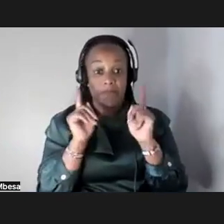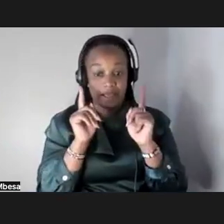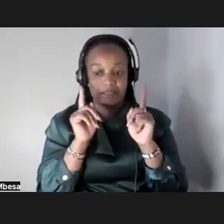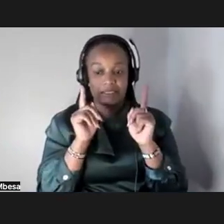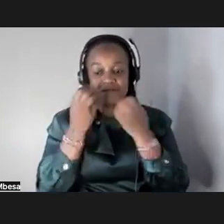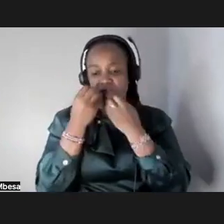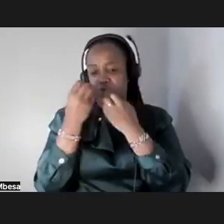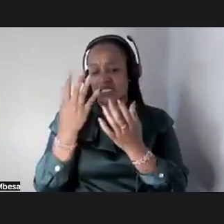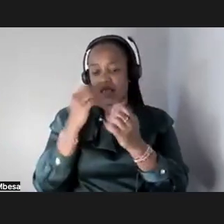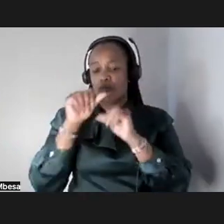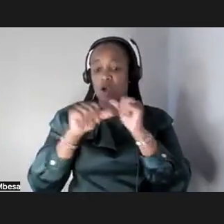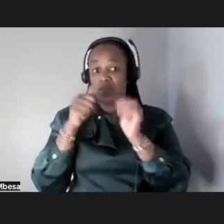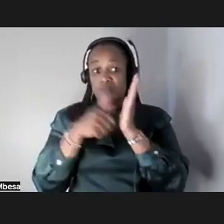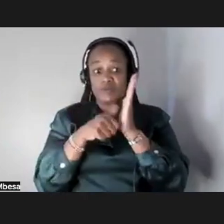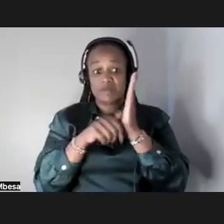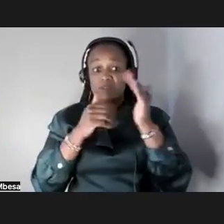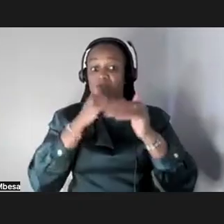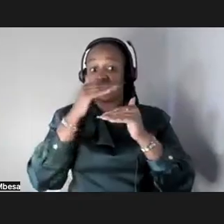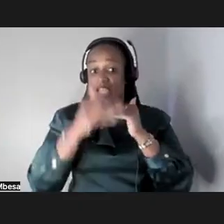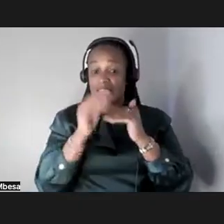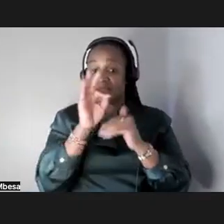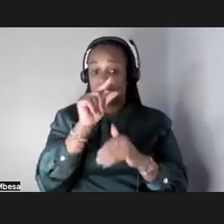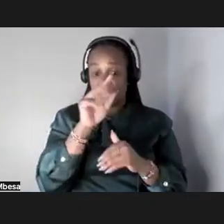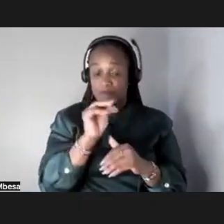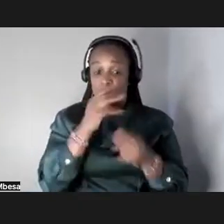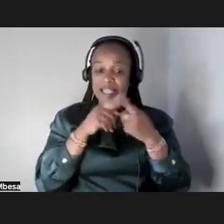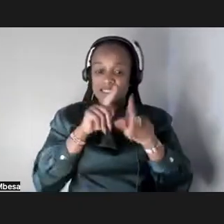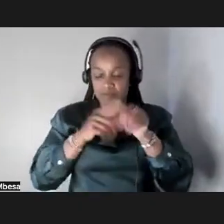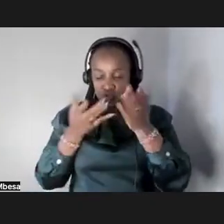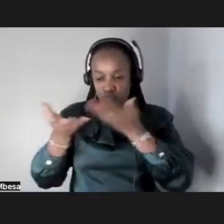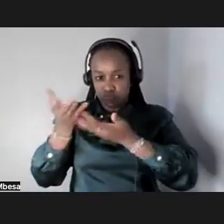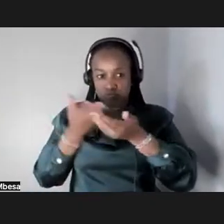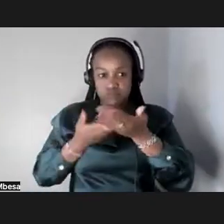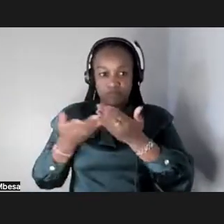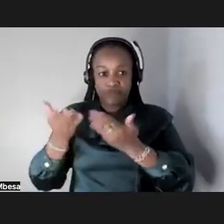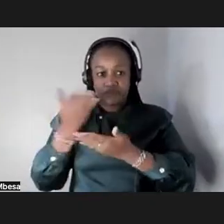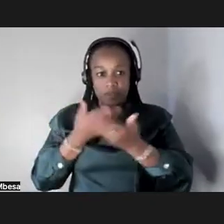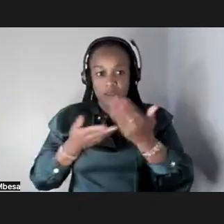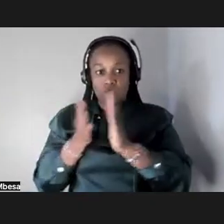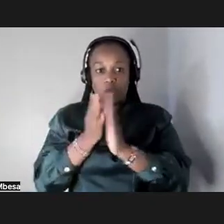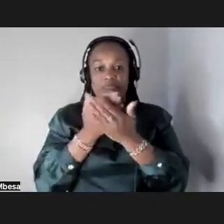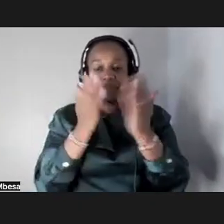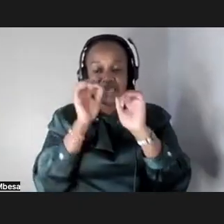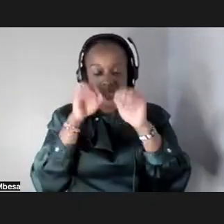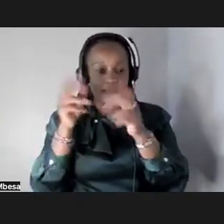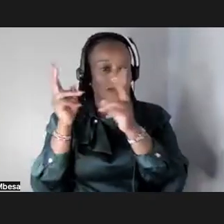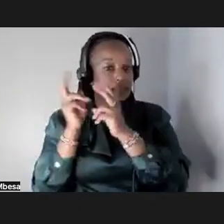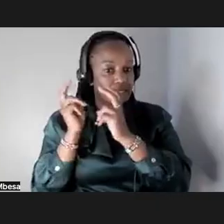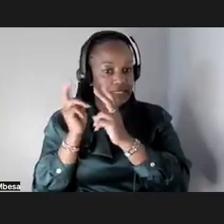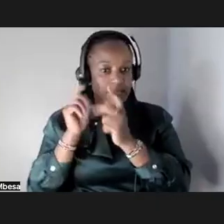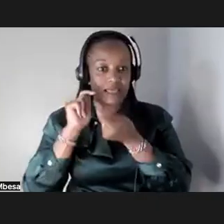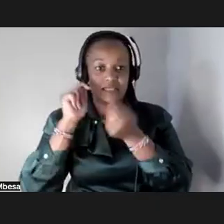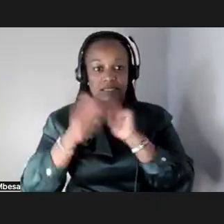FGM. But when you take time to discuss with them after creating that good rapport, they're able to listen and even change their mind